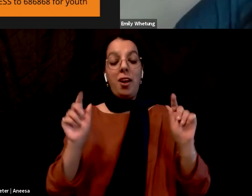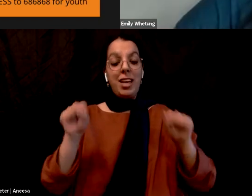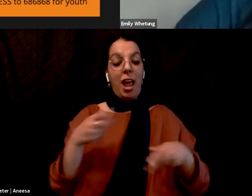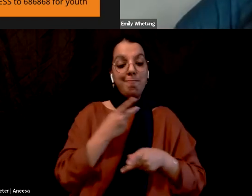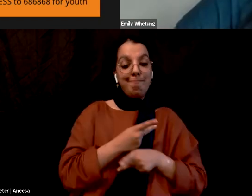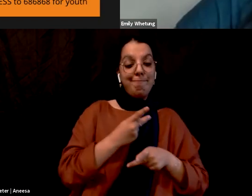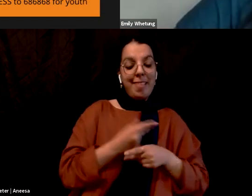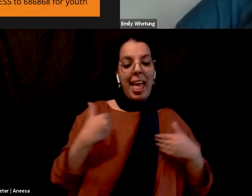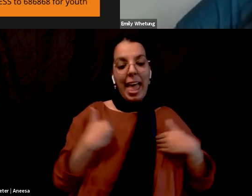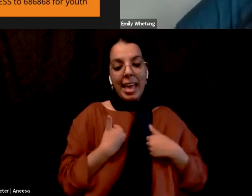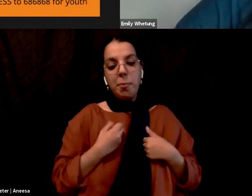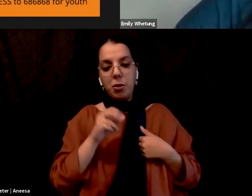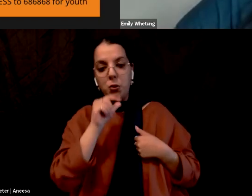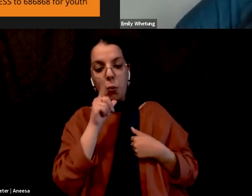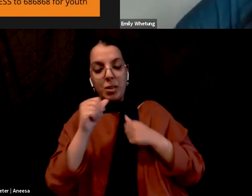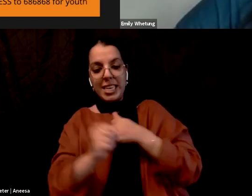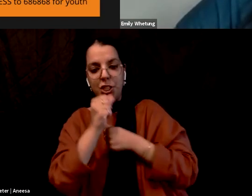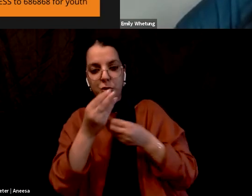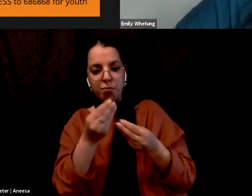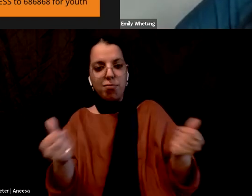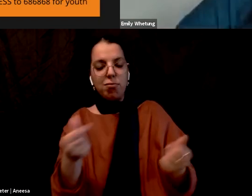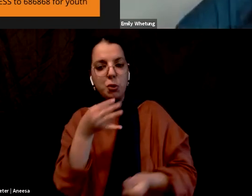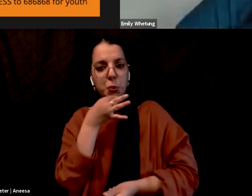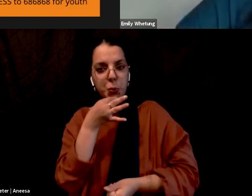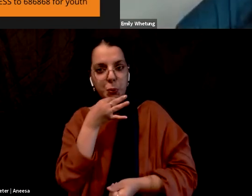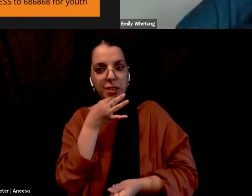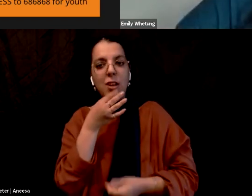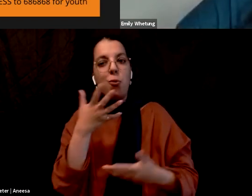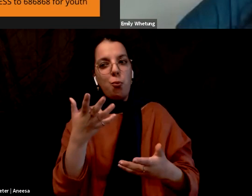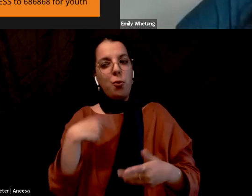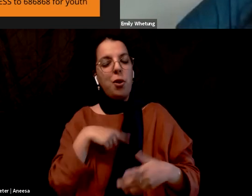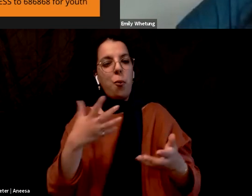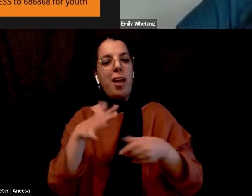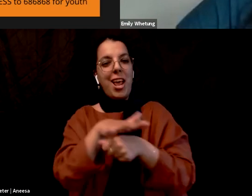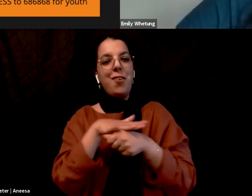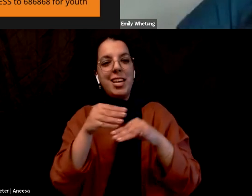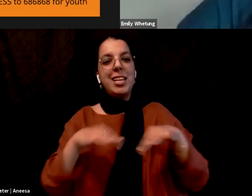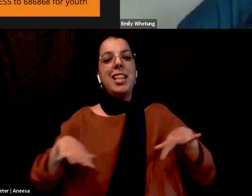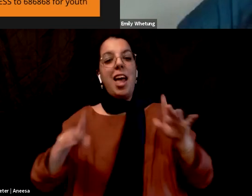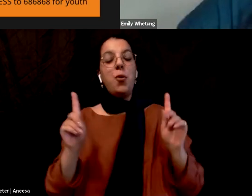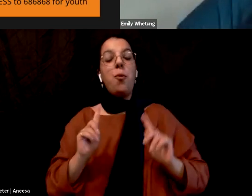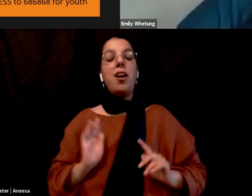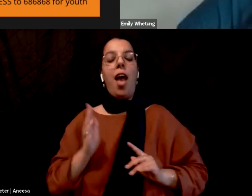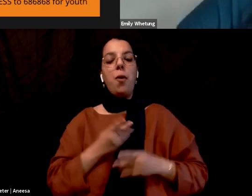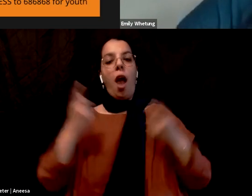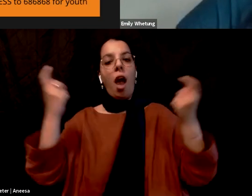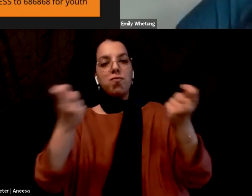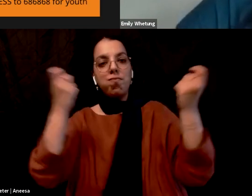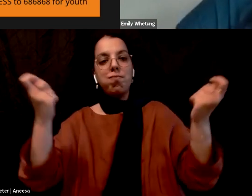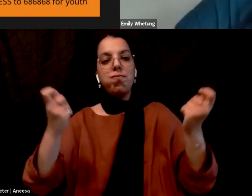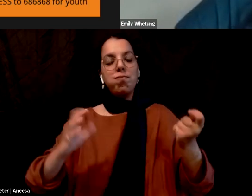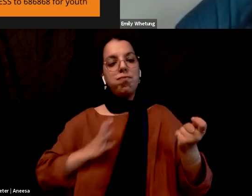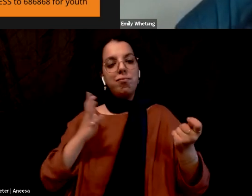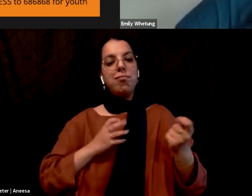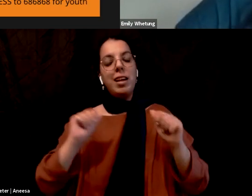or that are in danger of disappearing. An area of land where our traditions and ceremonies can be practiced in safe, protected spaces, where